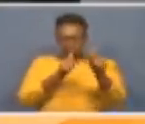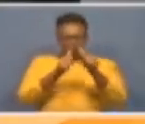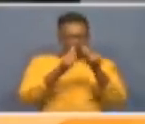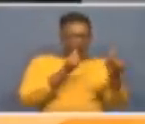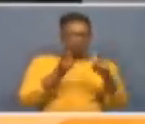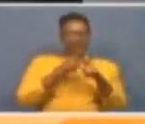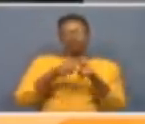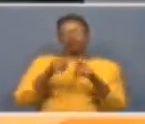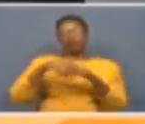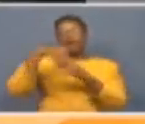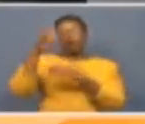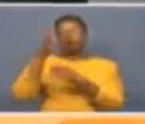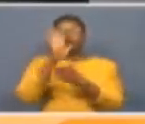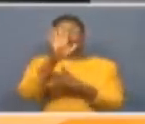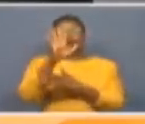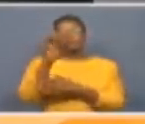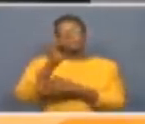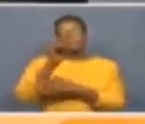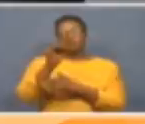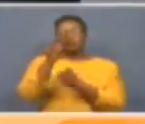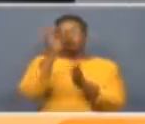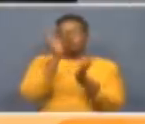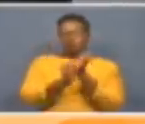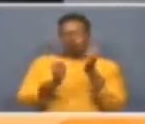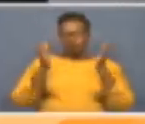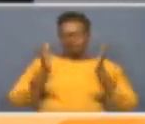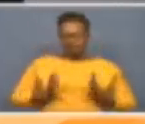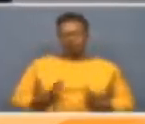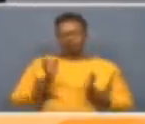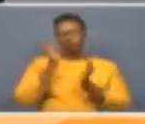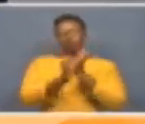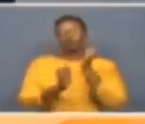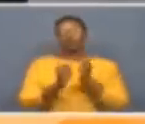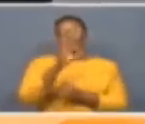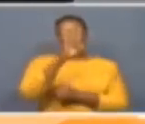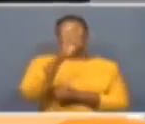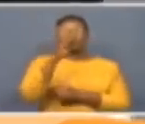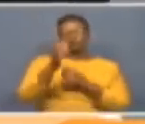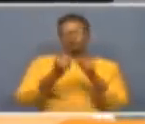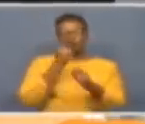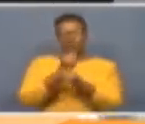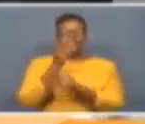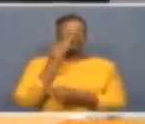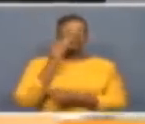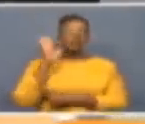shilling bond, personal bond. That is Philomena Mwilu's 34 years experience in the legal profession.